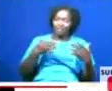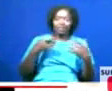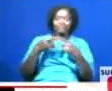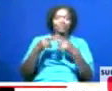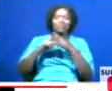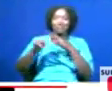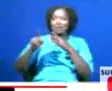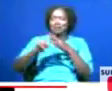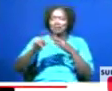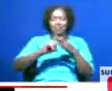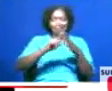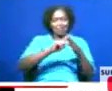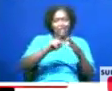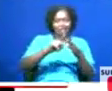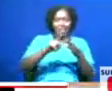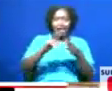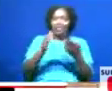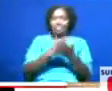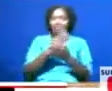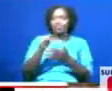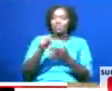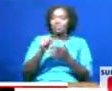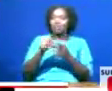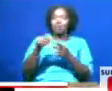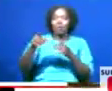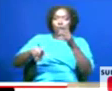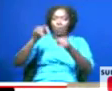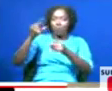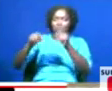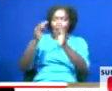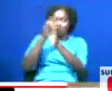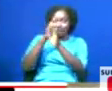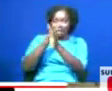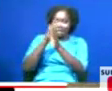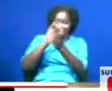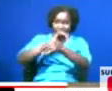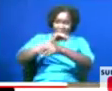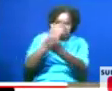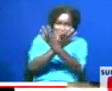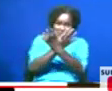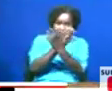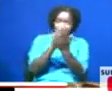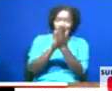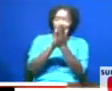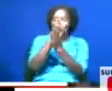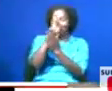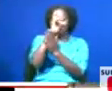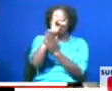battles. A number of protesters were flushed out of their hideouts and arrested by police, who